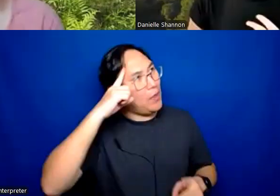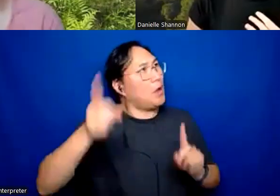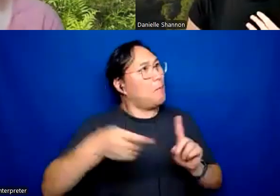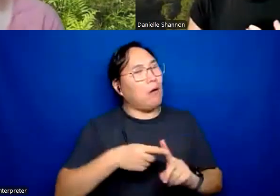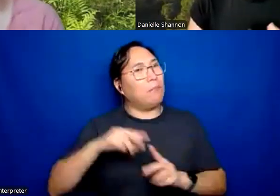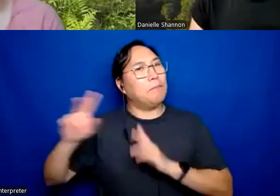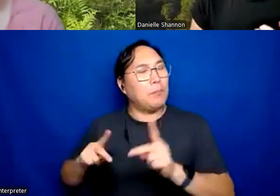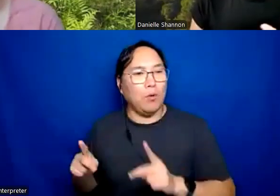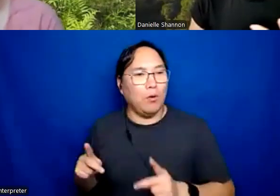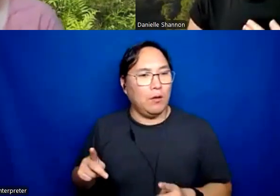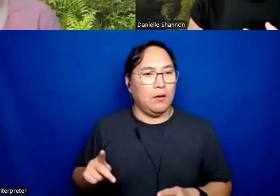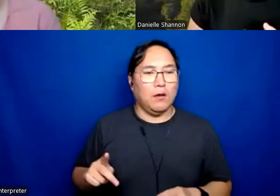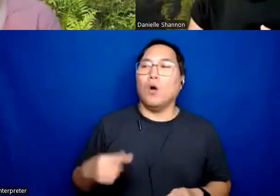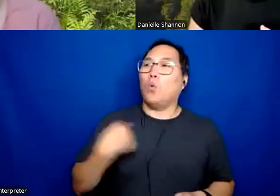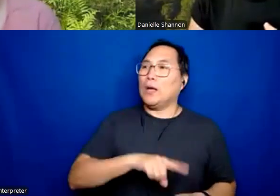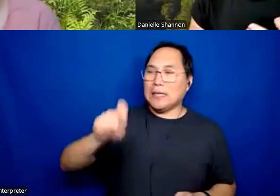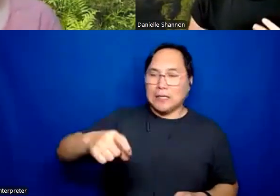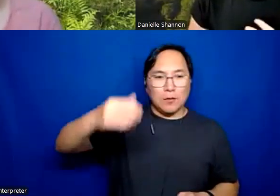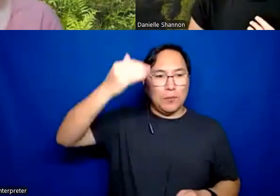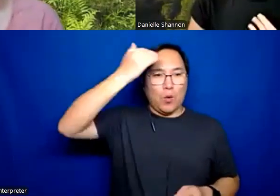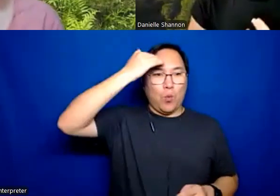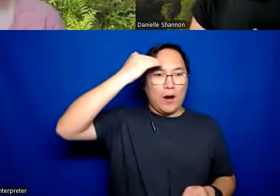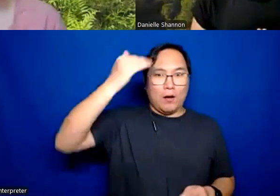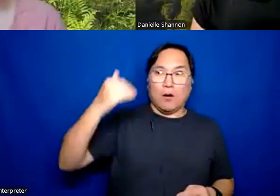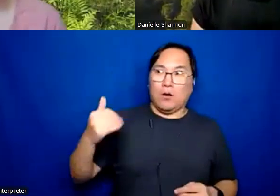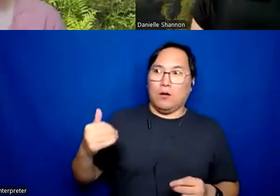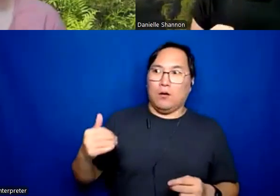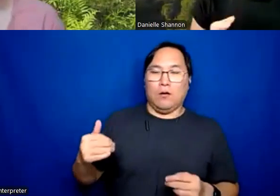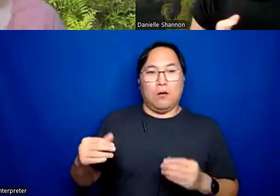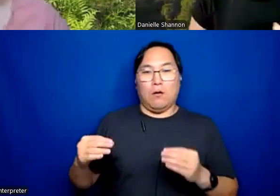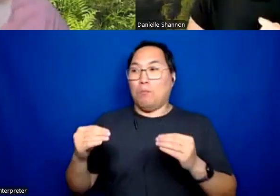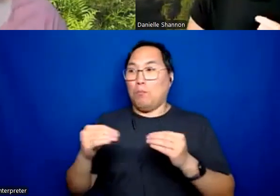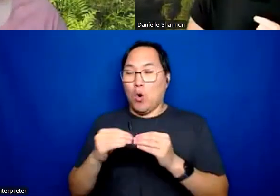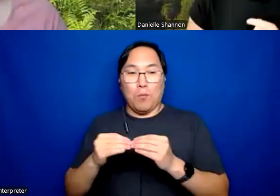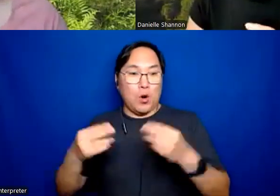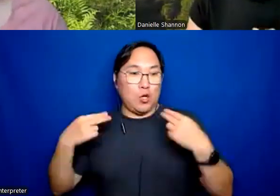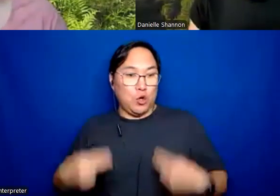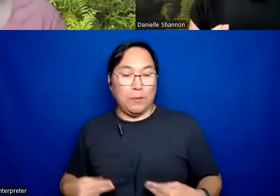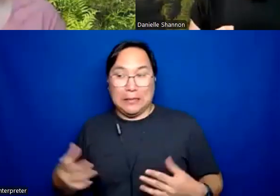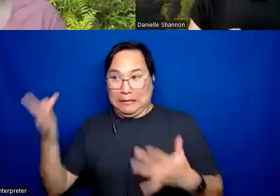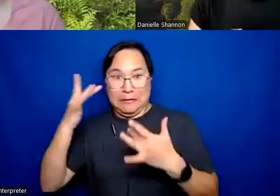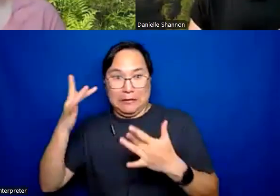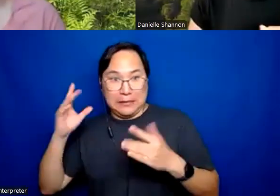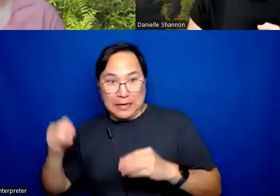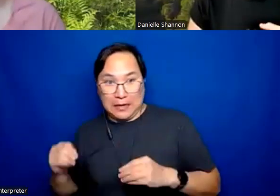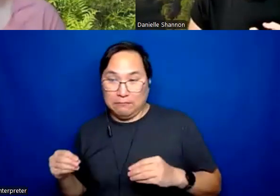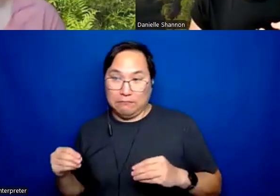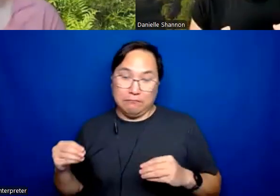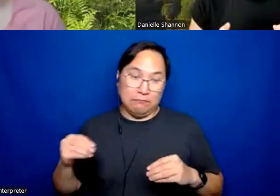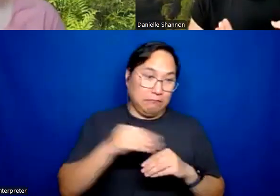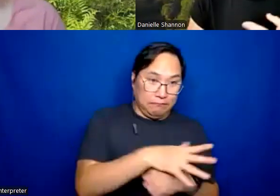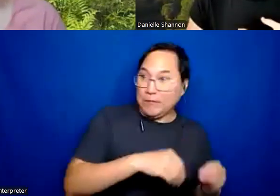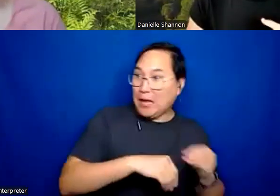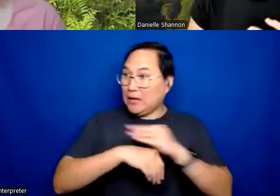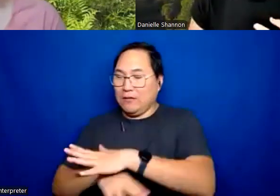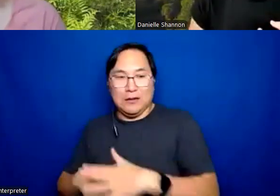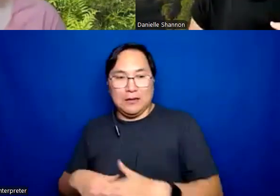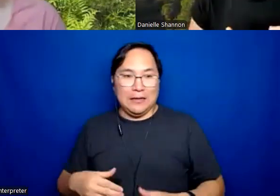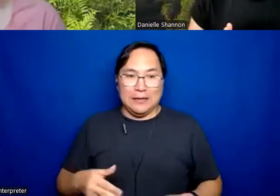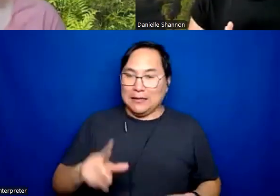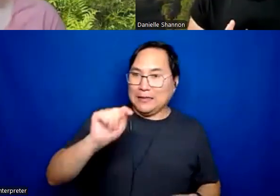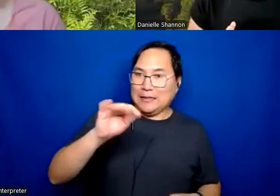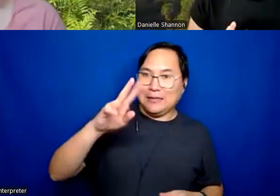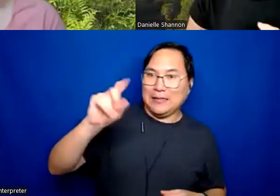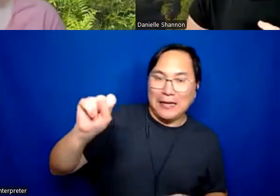start becoming more aware of that increase in human disease vectors. You know, we're all knowing that ticks are rising, noxious